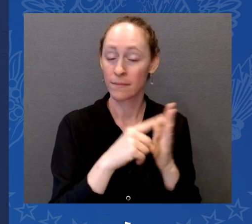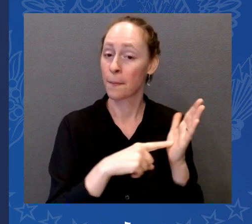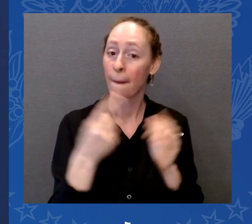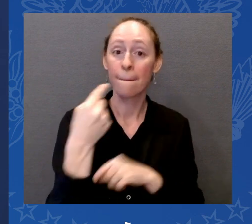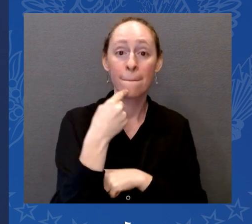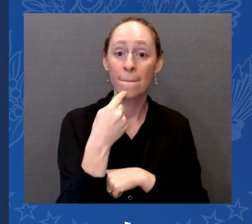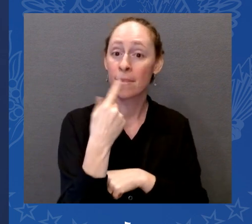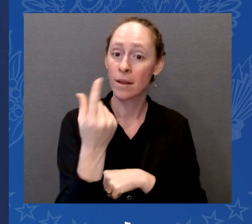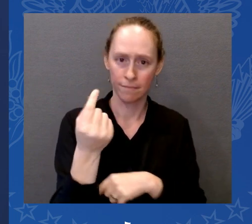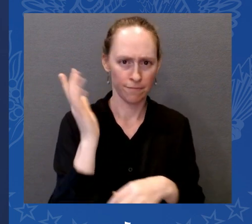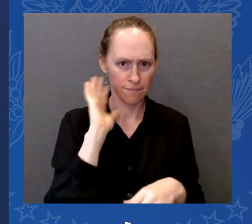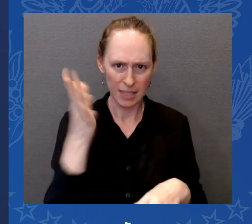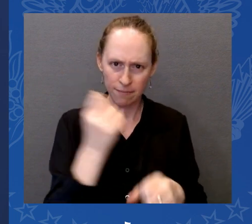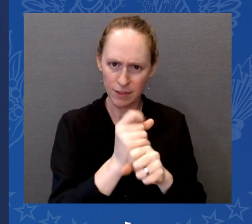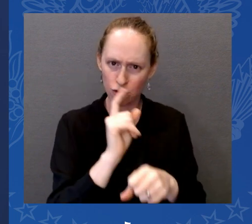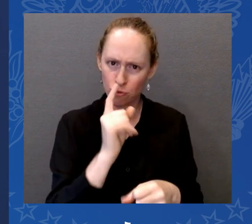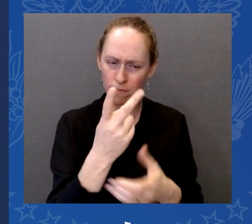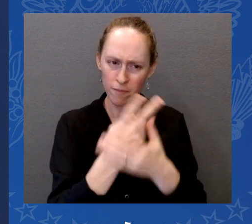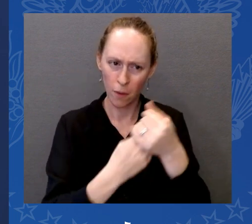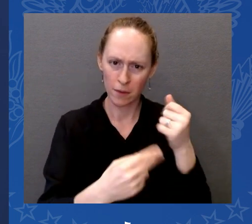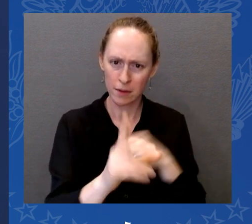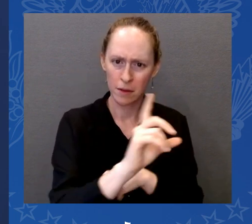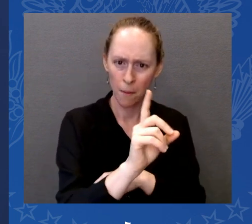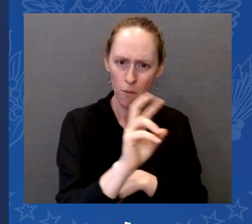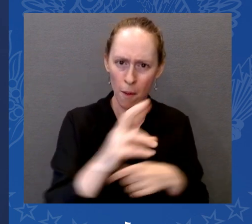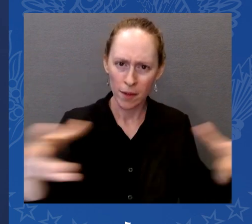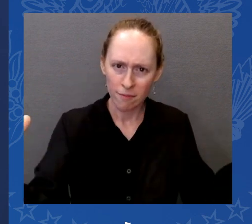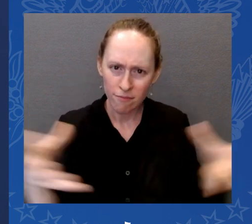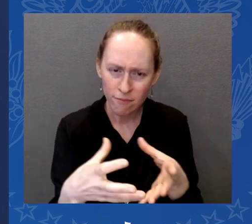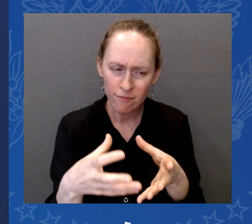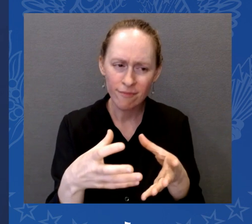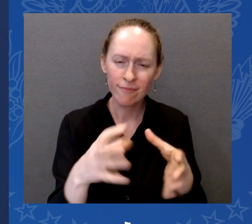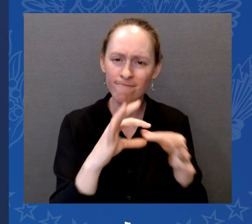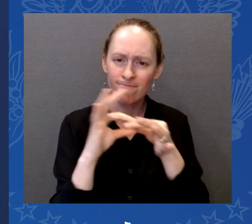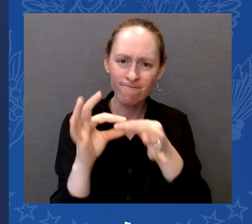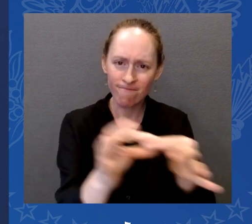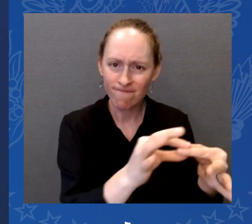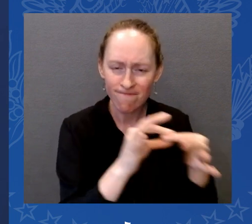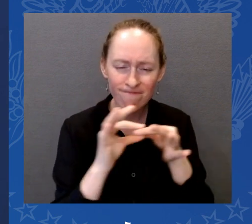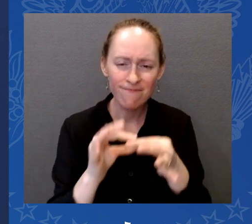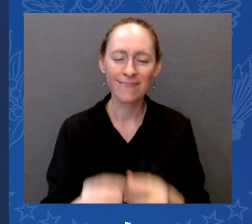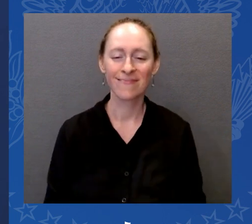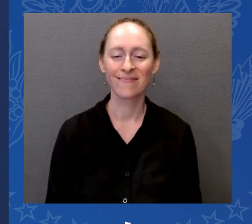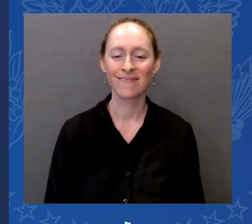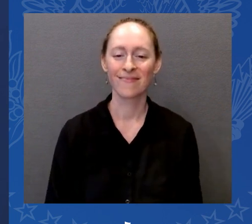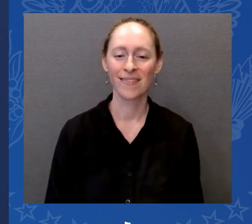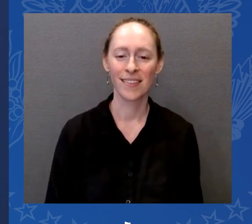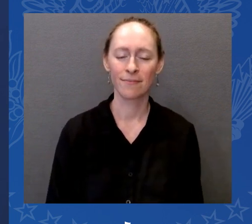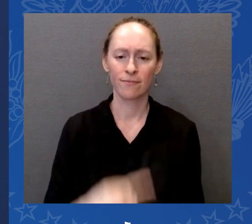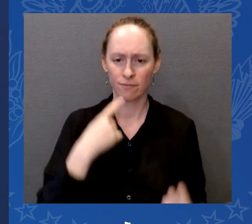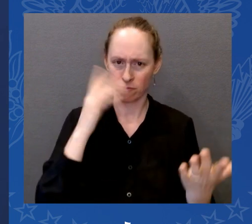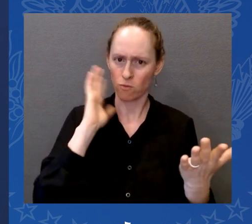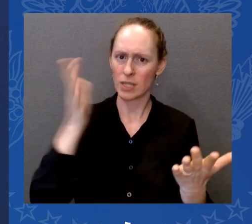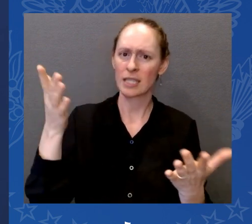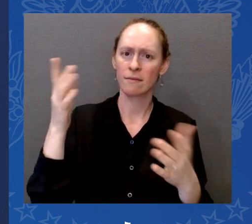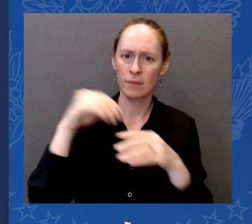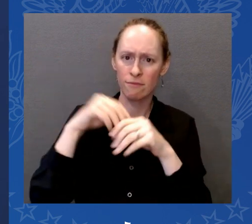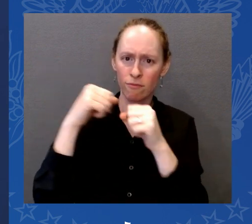in rebuilding and modernizing our infrastructure, to expand our broadband,